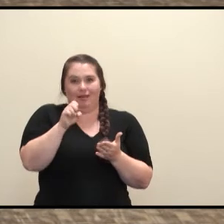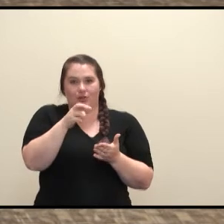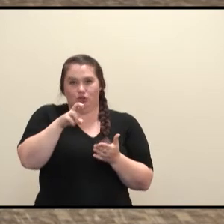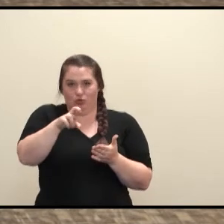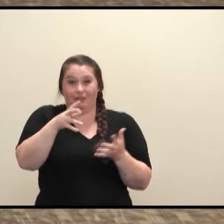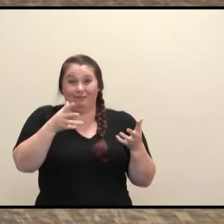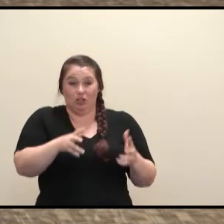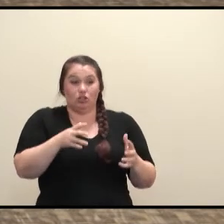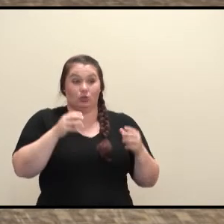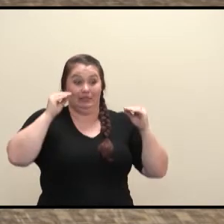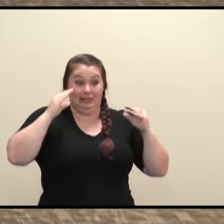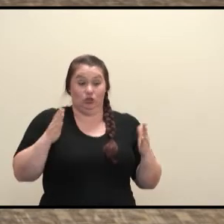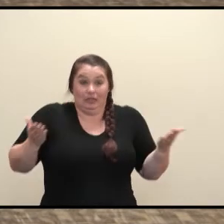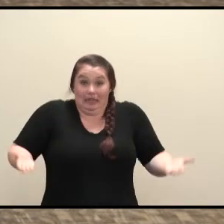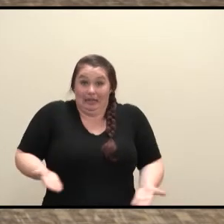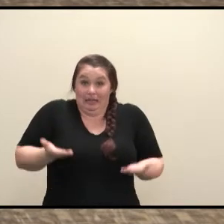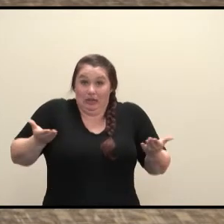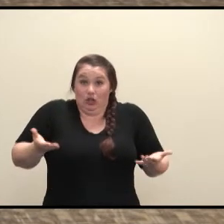with us now,